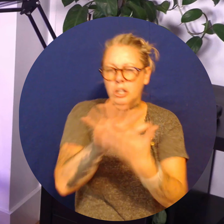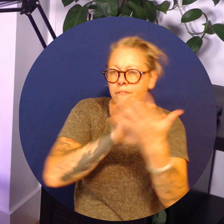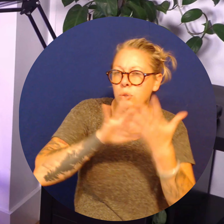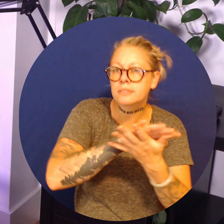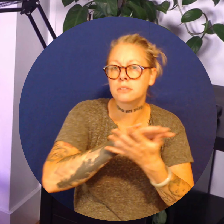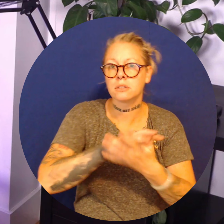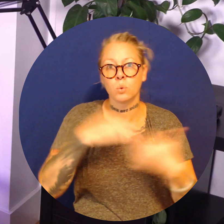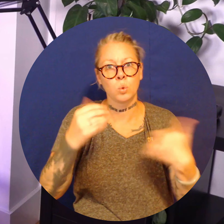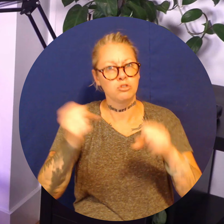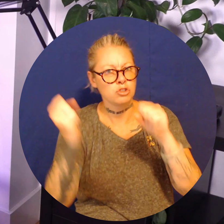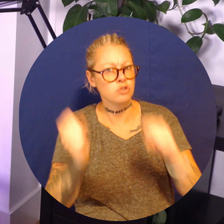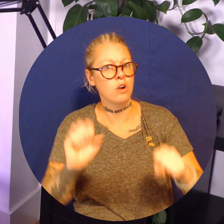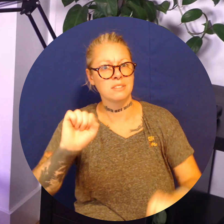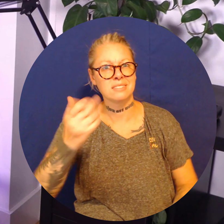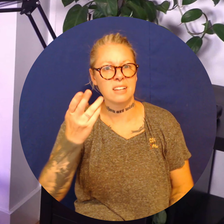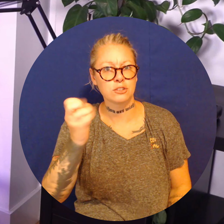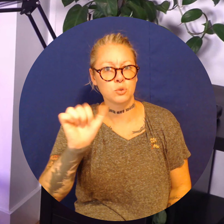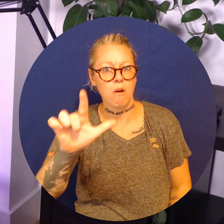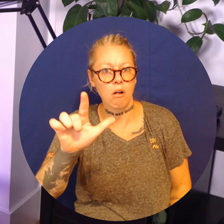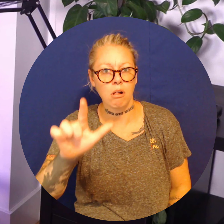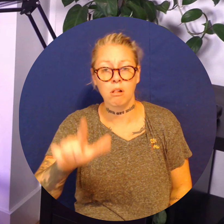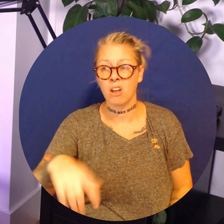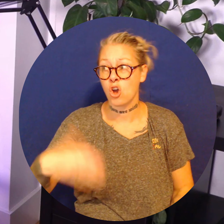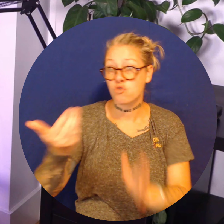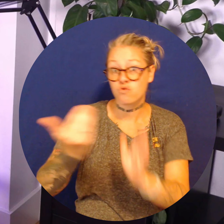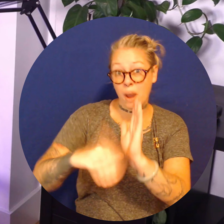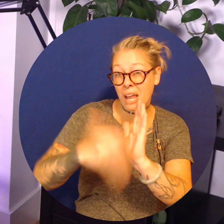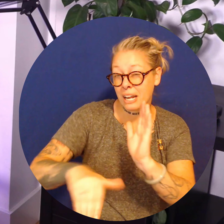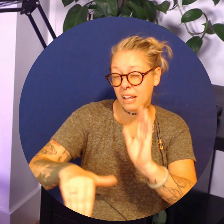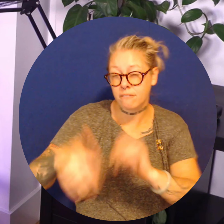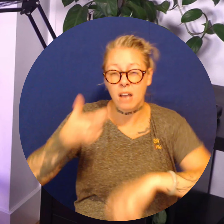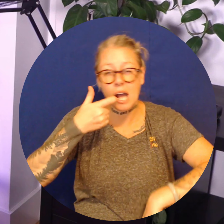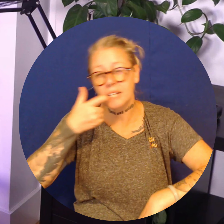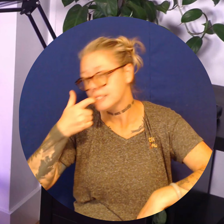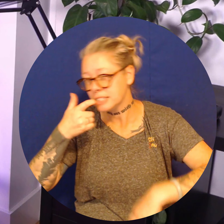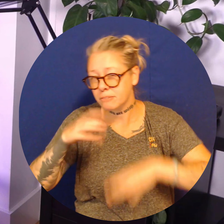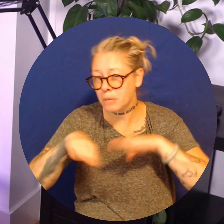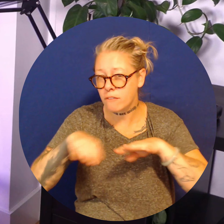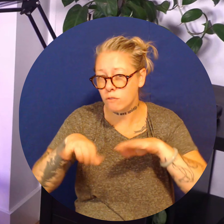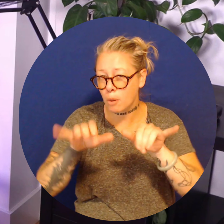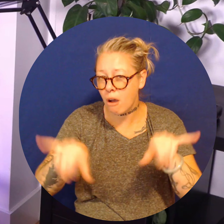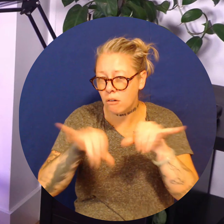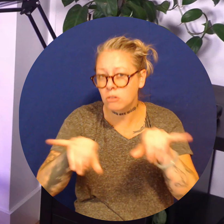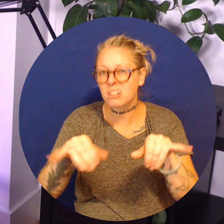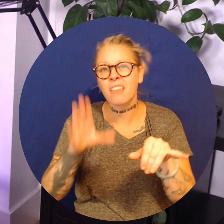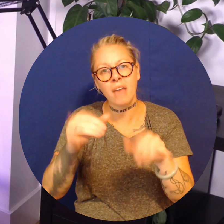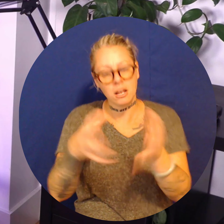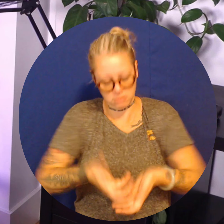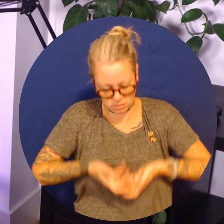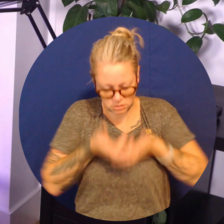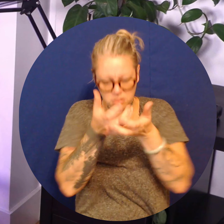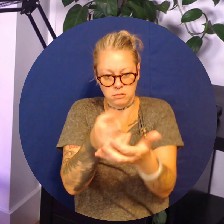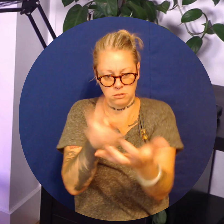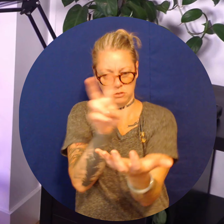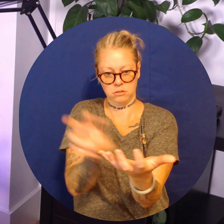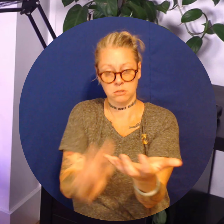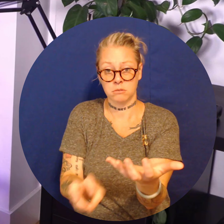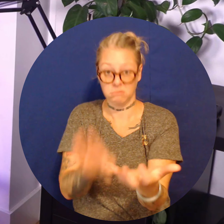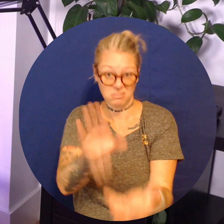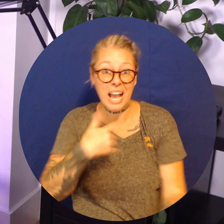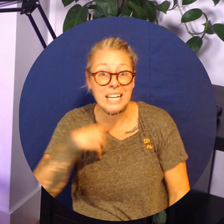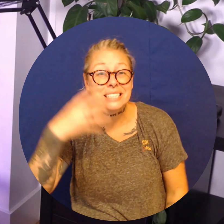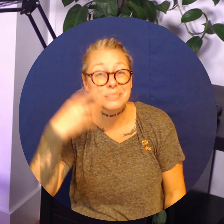sexual that are repetitive and addictive and behavioral patterns that are you know